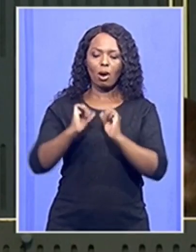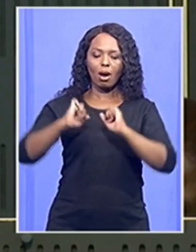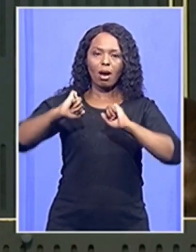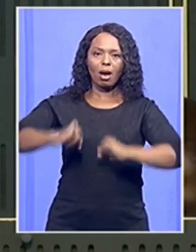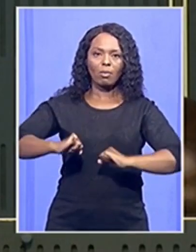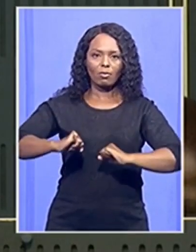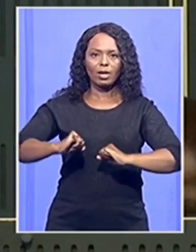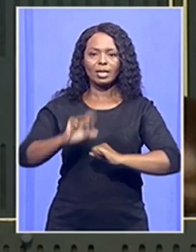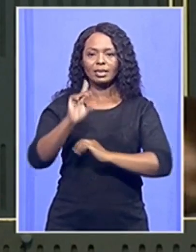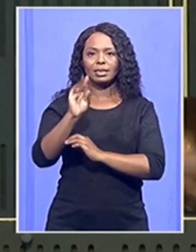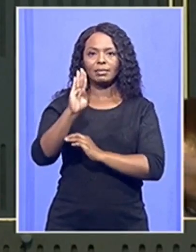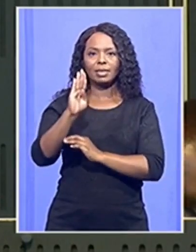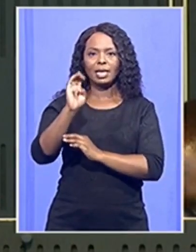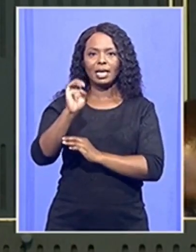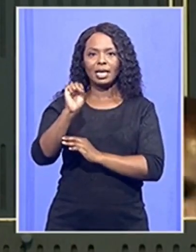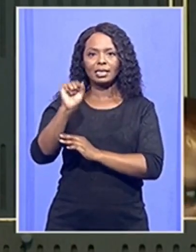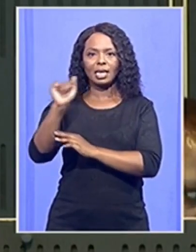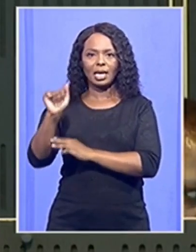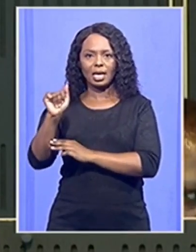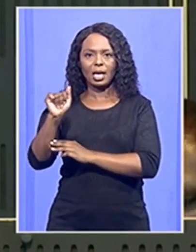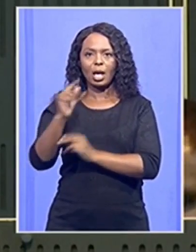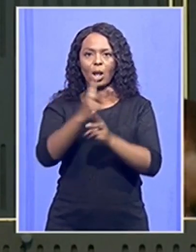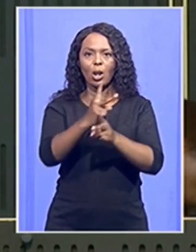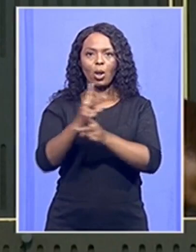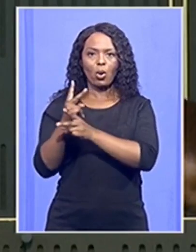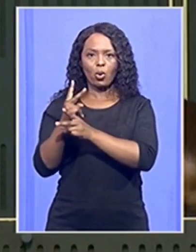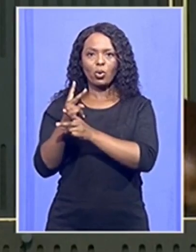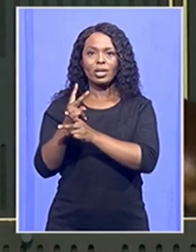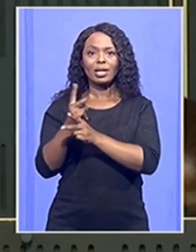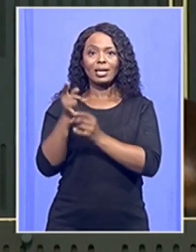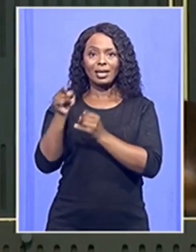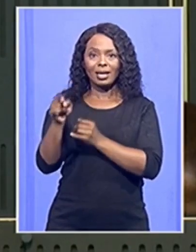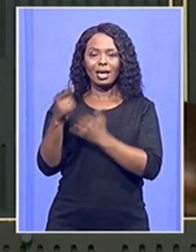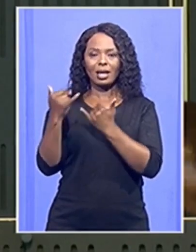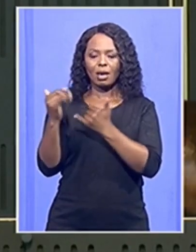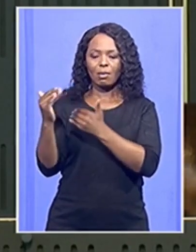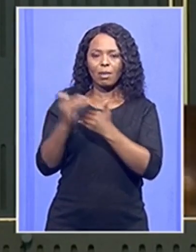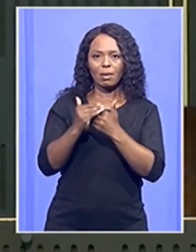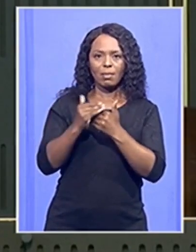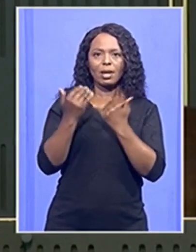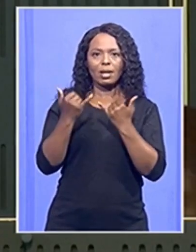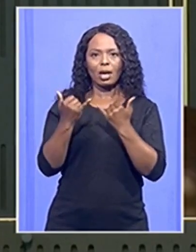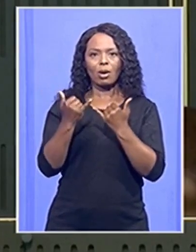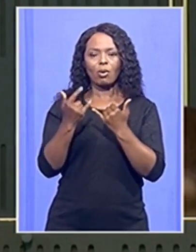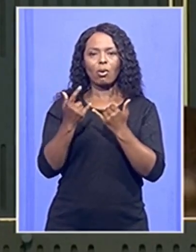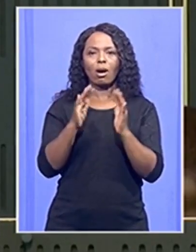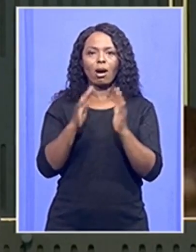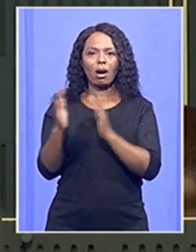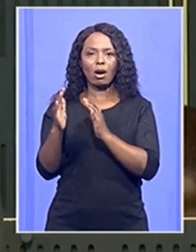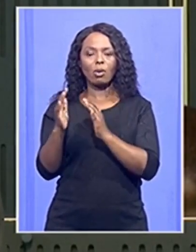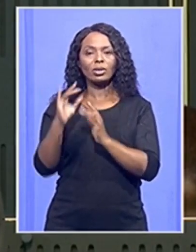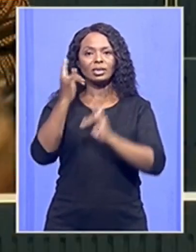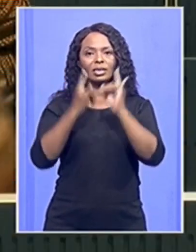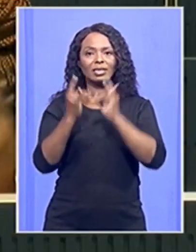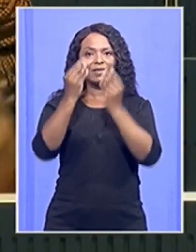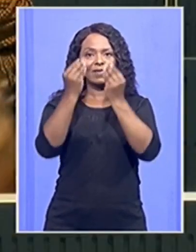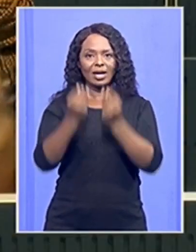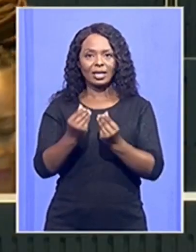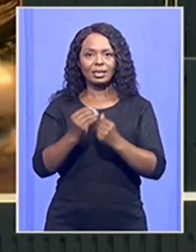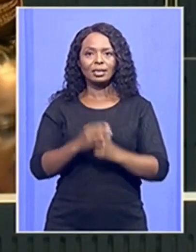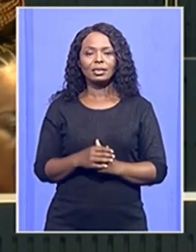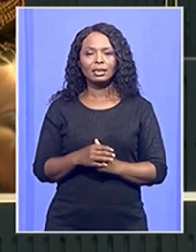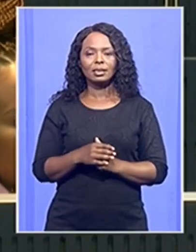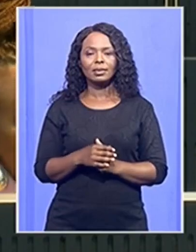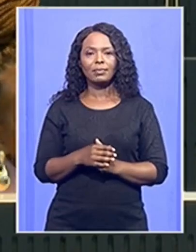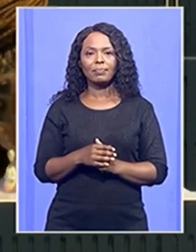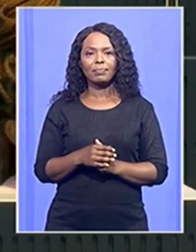of the DBSA loan closely linked to the stabilization of the city's finances. Tshwetso